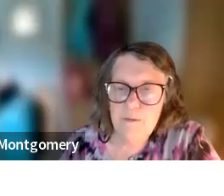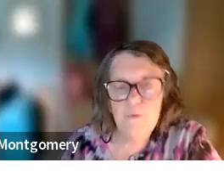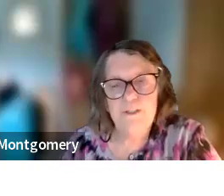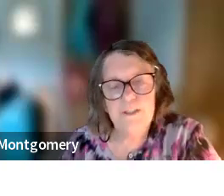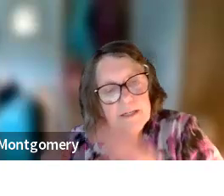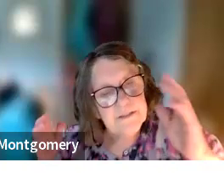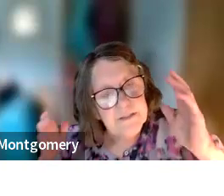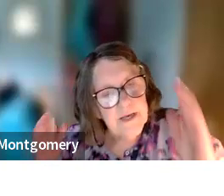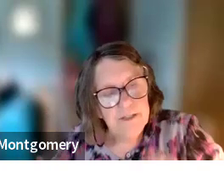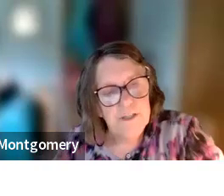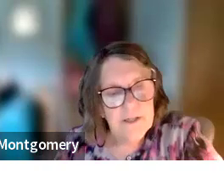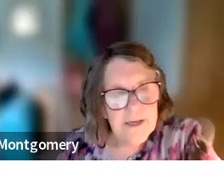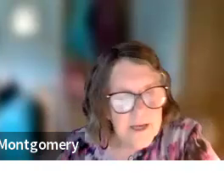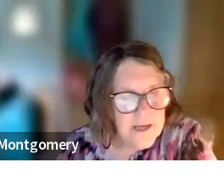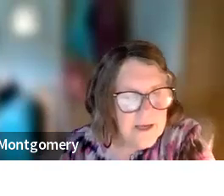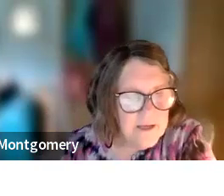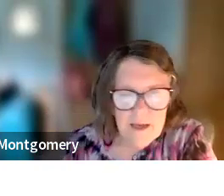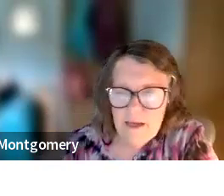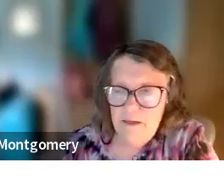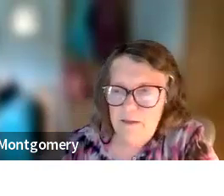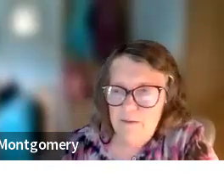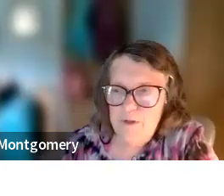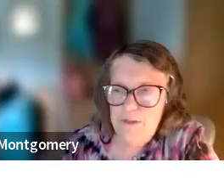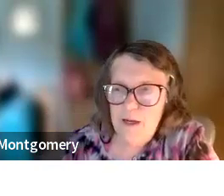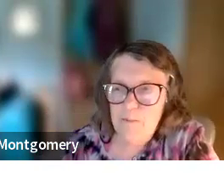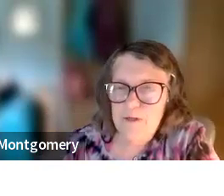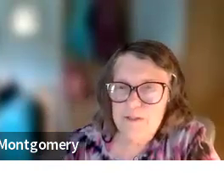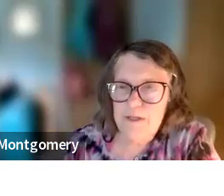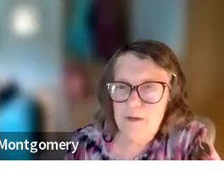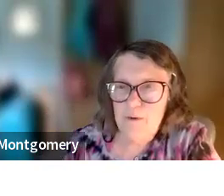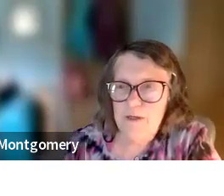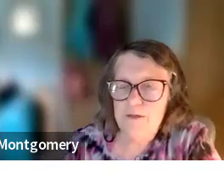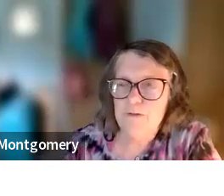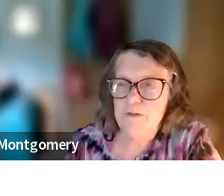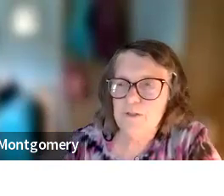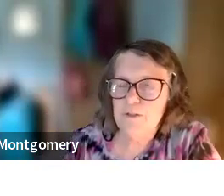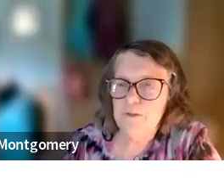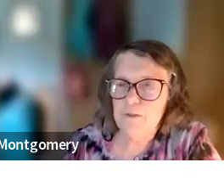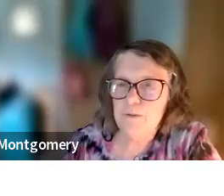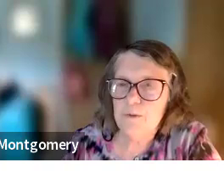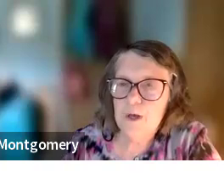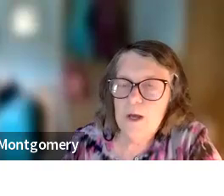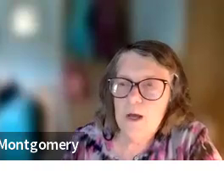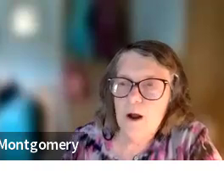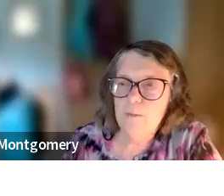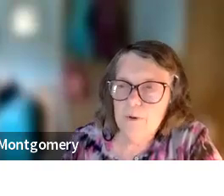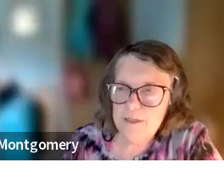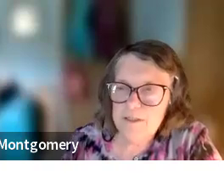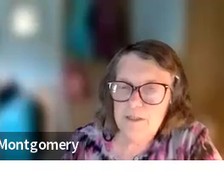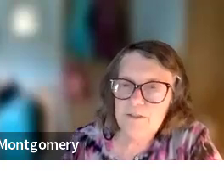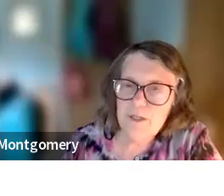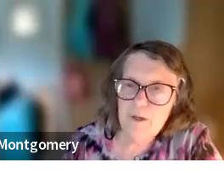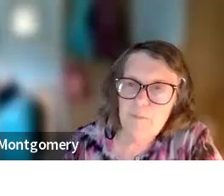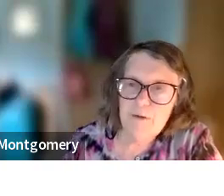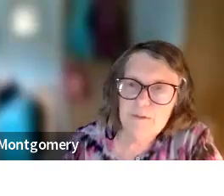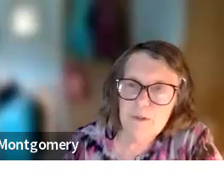about that, which is HLAA. And with that, I'm going to segue and introduce you to our